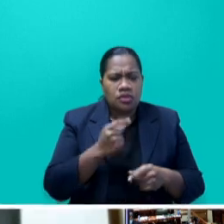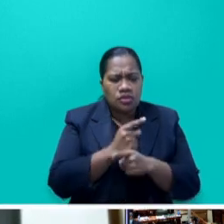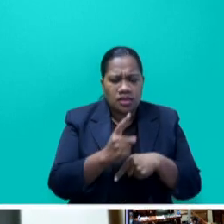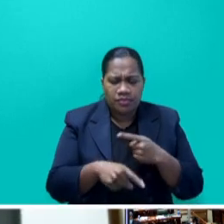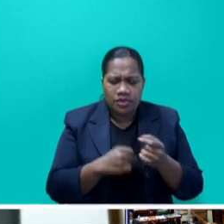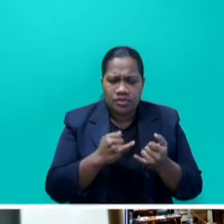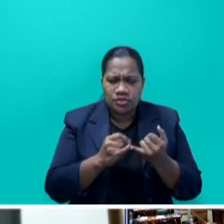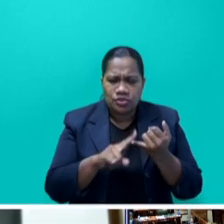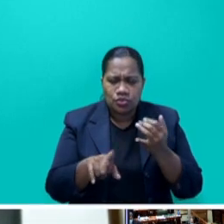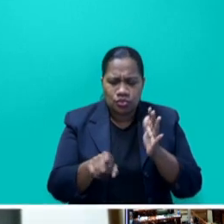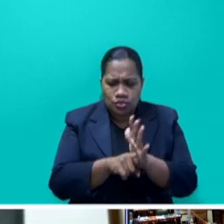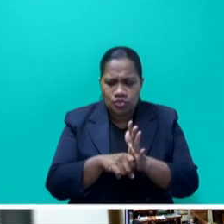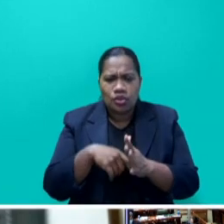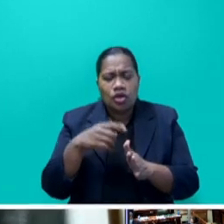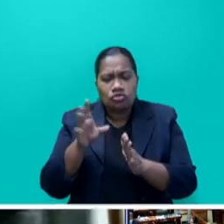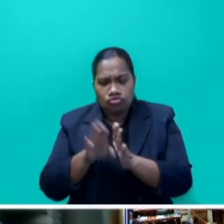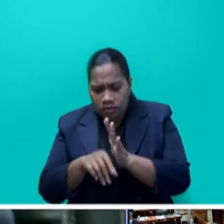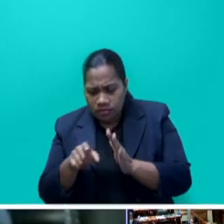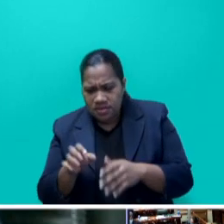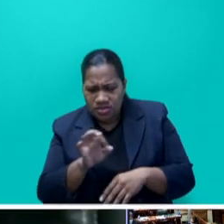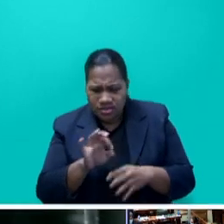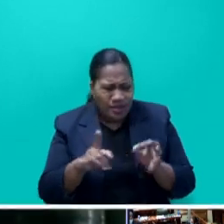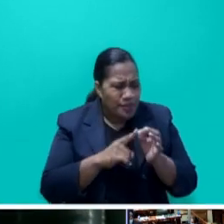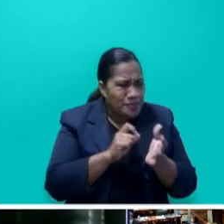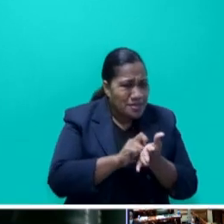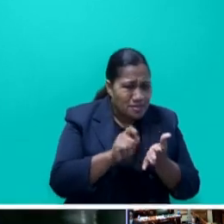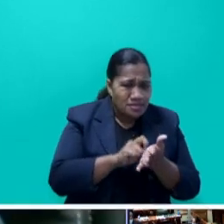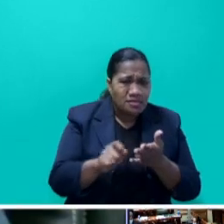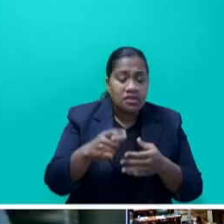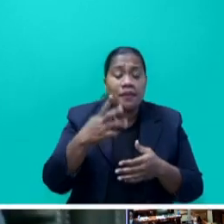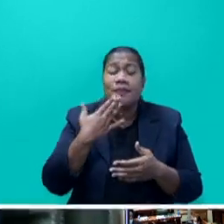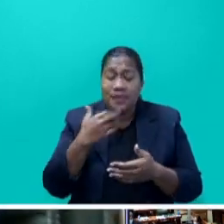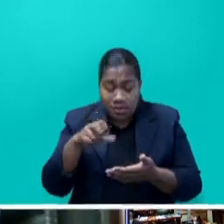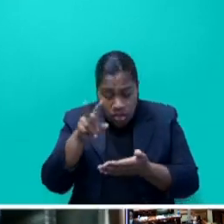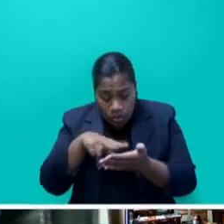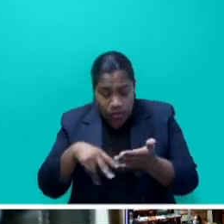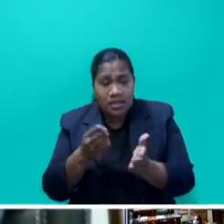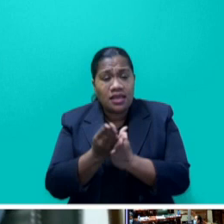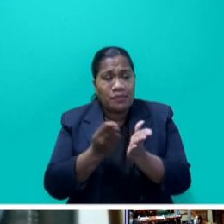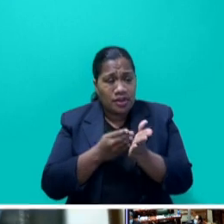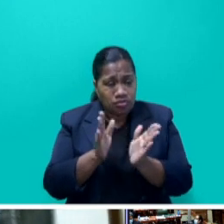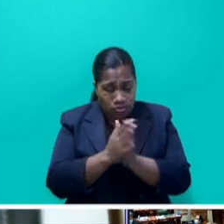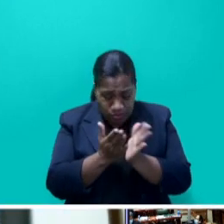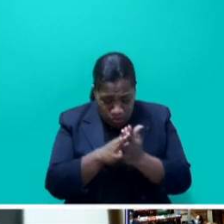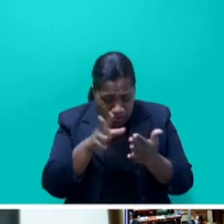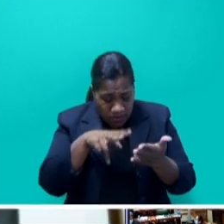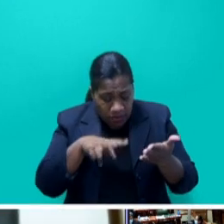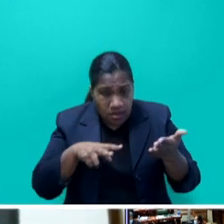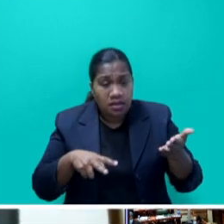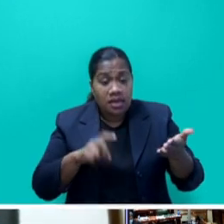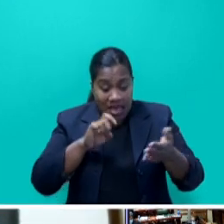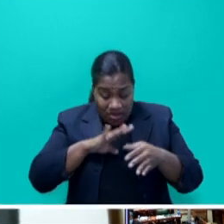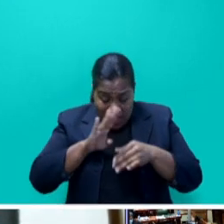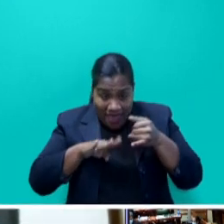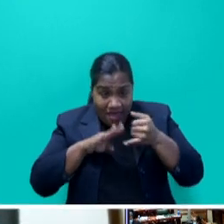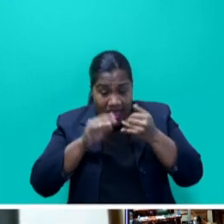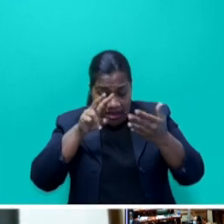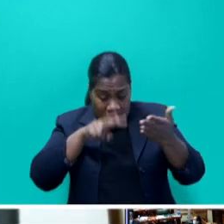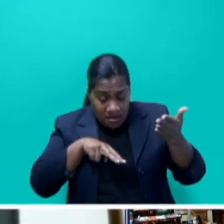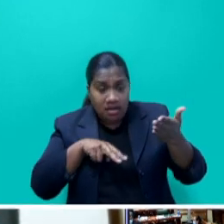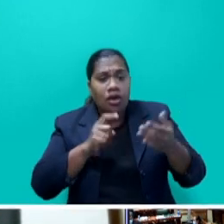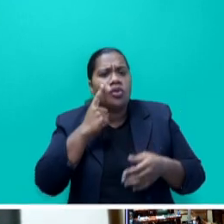not just permanent secretaries. Please read the budget book. If you read the budget book, at the end of it, you'll see that you have, for